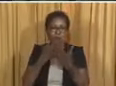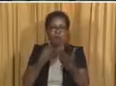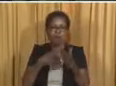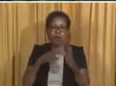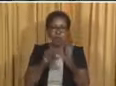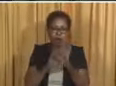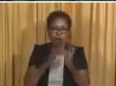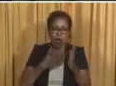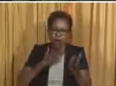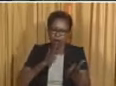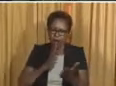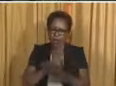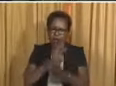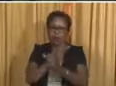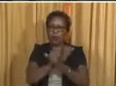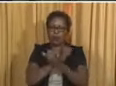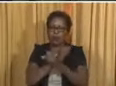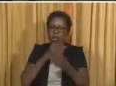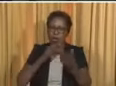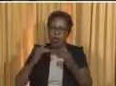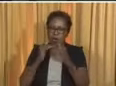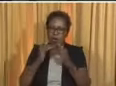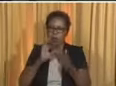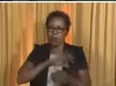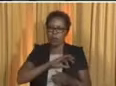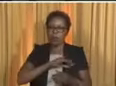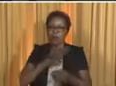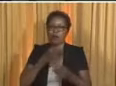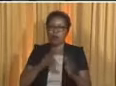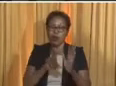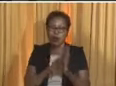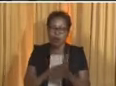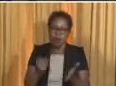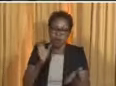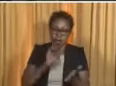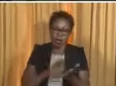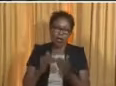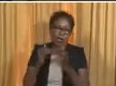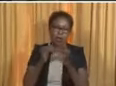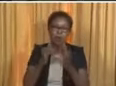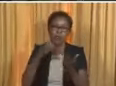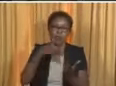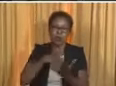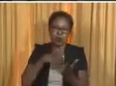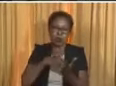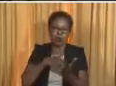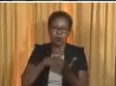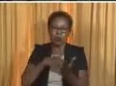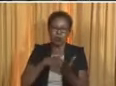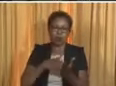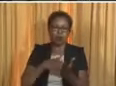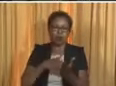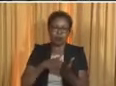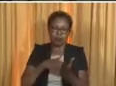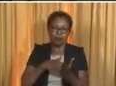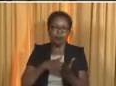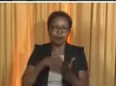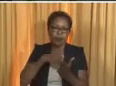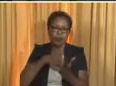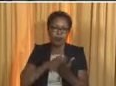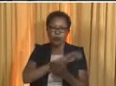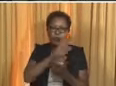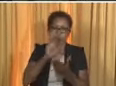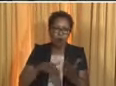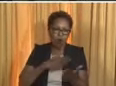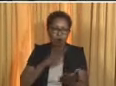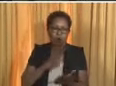protection and equal benefit of the law. Additionally, equality includes the full and equal enjoyment of all rights and fundamental freedoms,